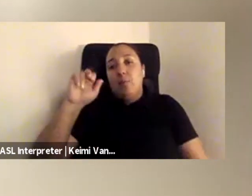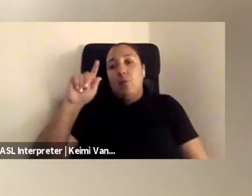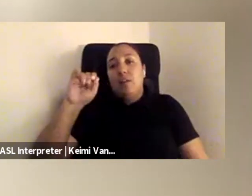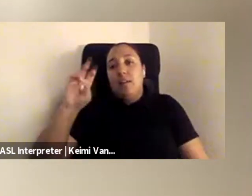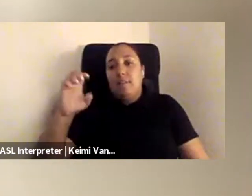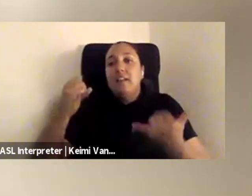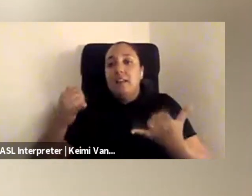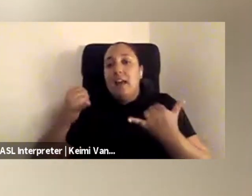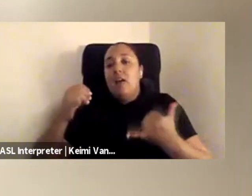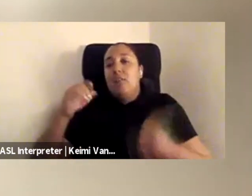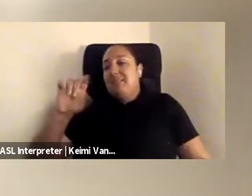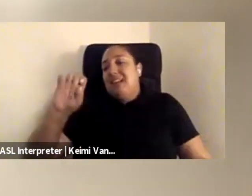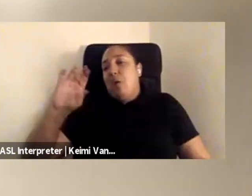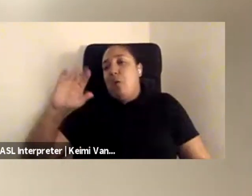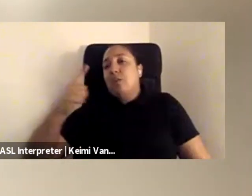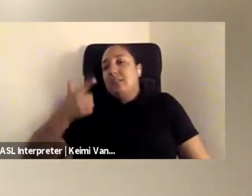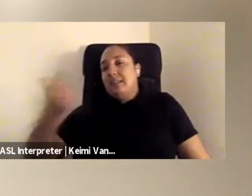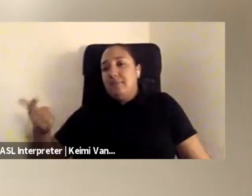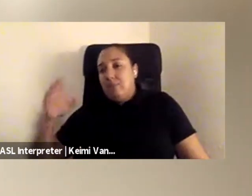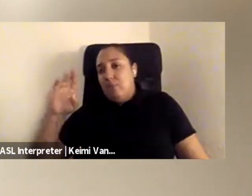pass things off to Brooke.